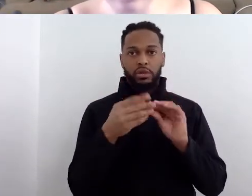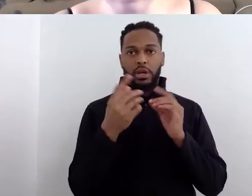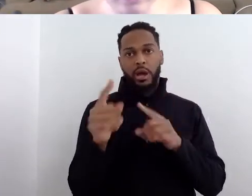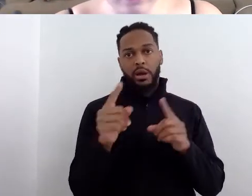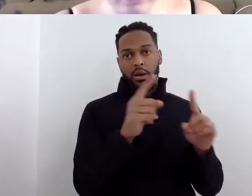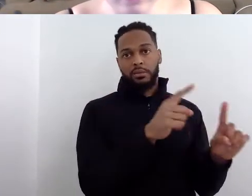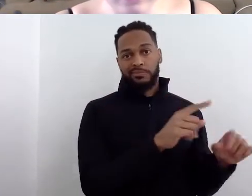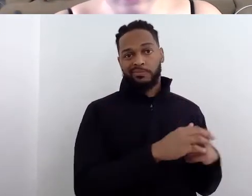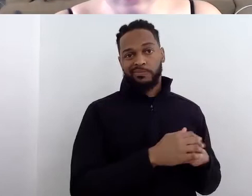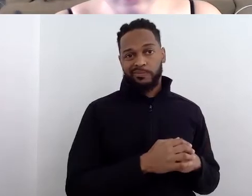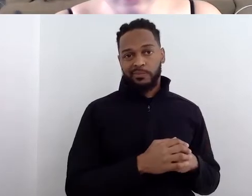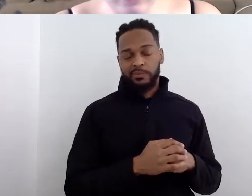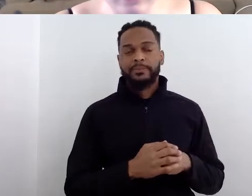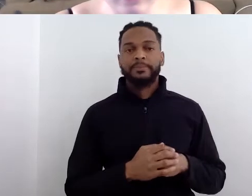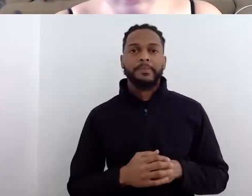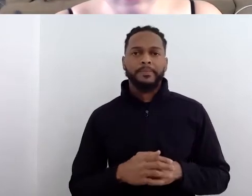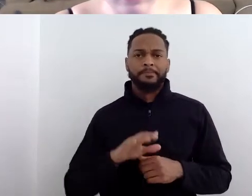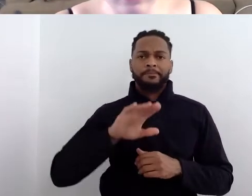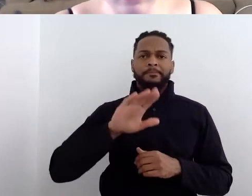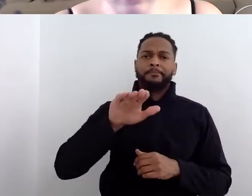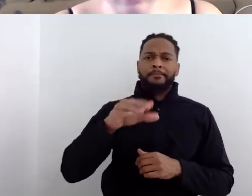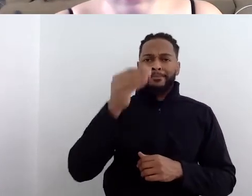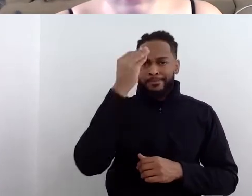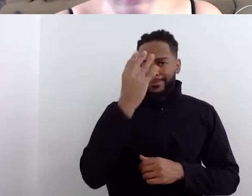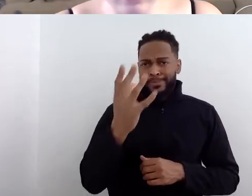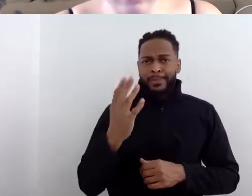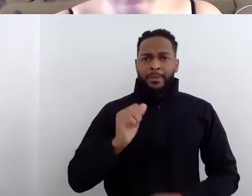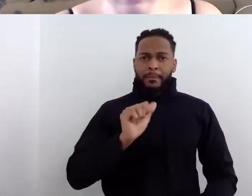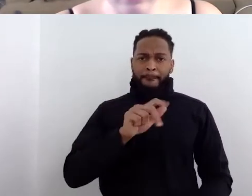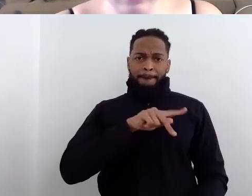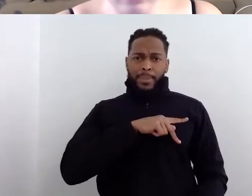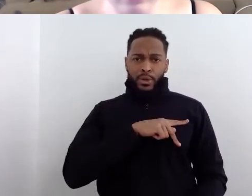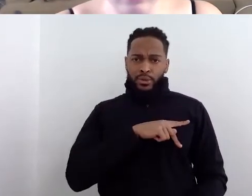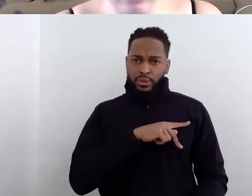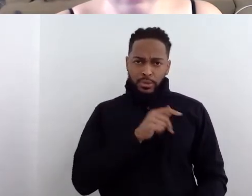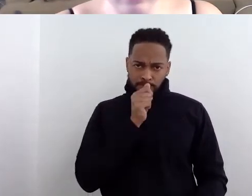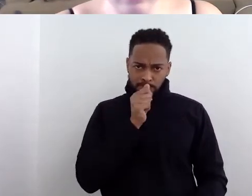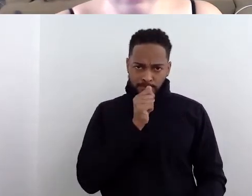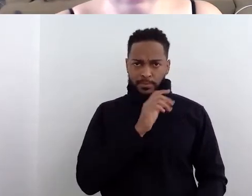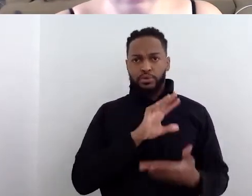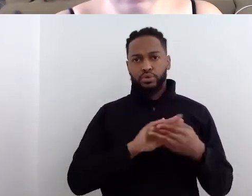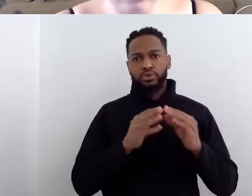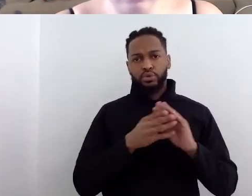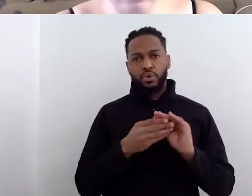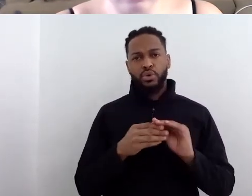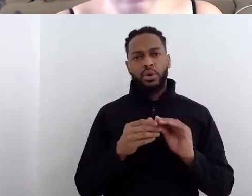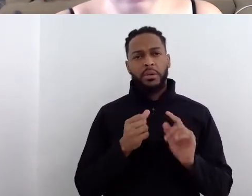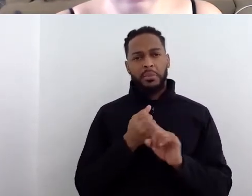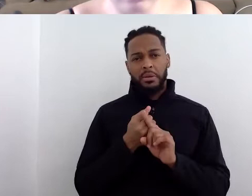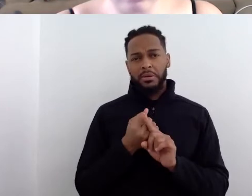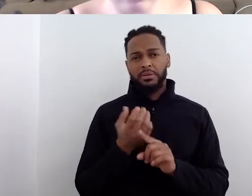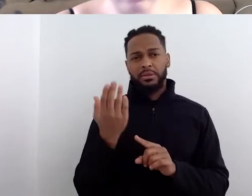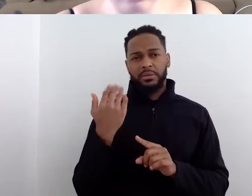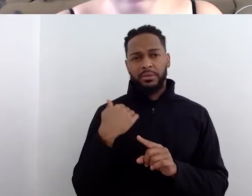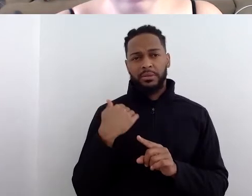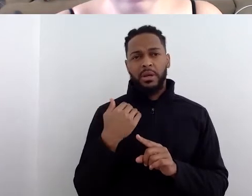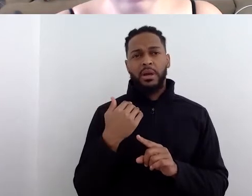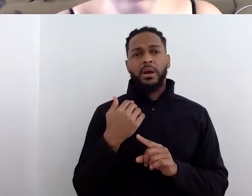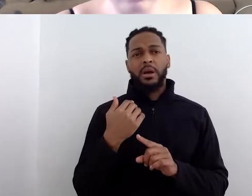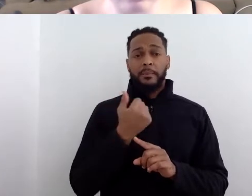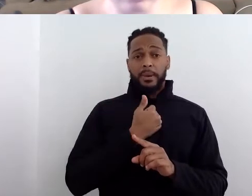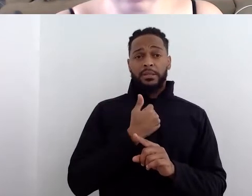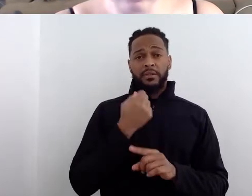it still affects me to this very day. Almost a year ago, about 11 months ago, I lost my personal care attendant